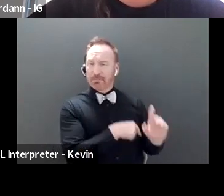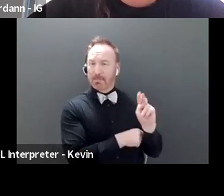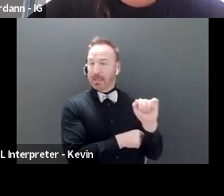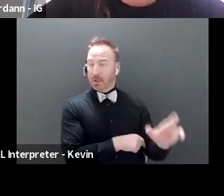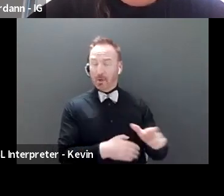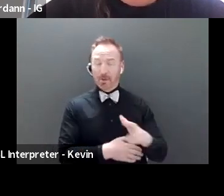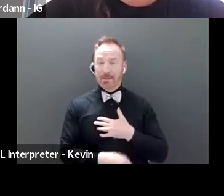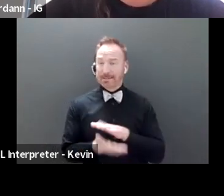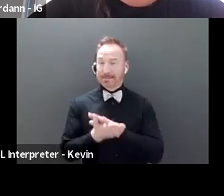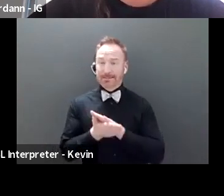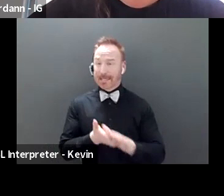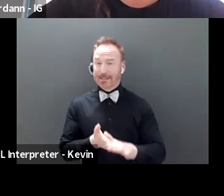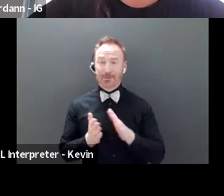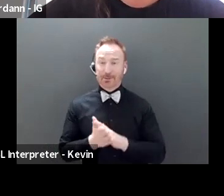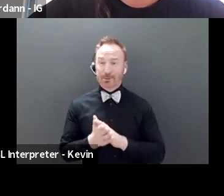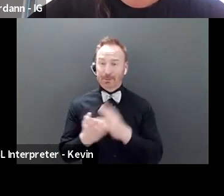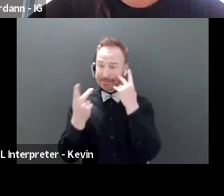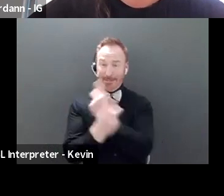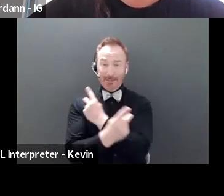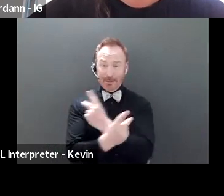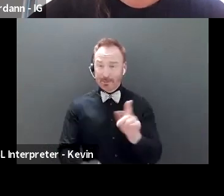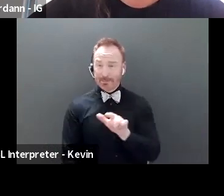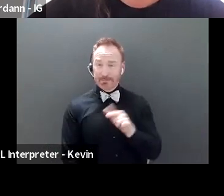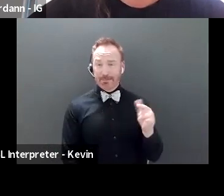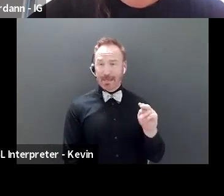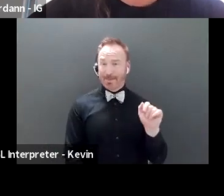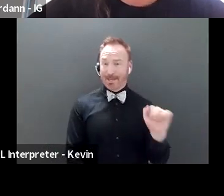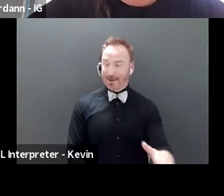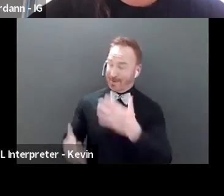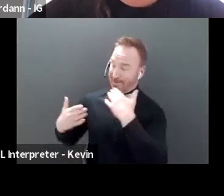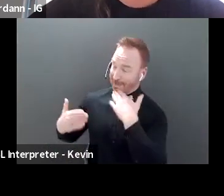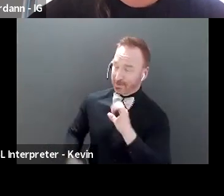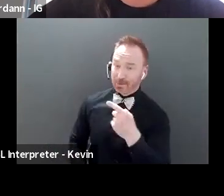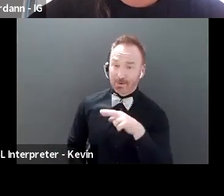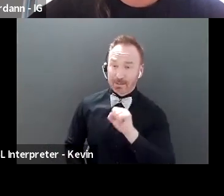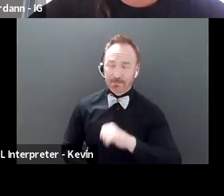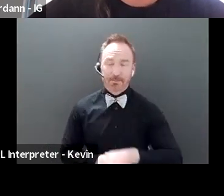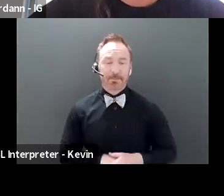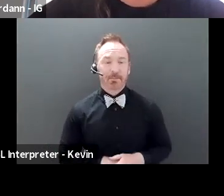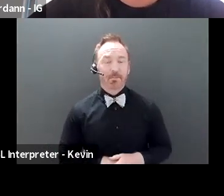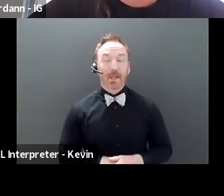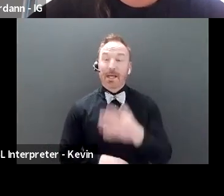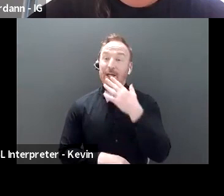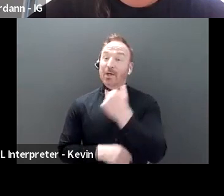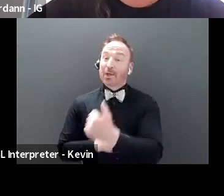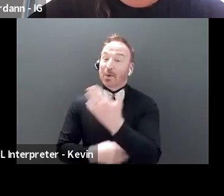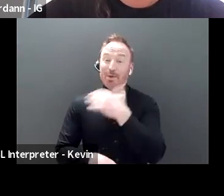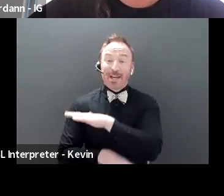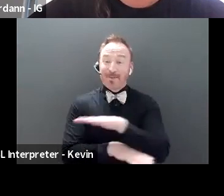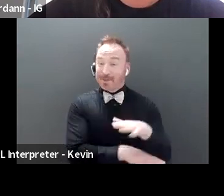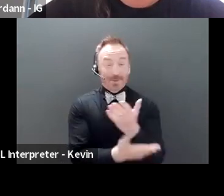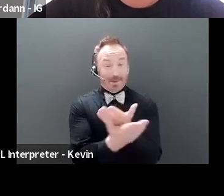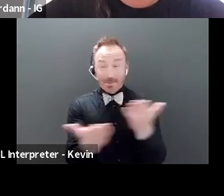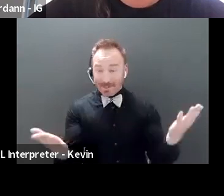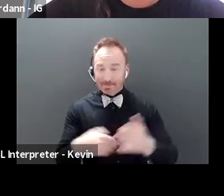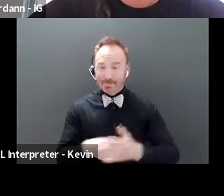everybody. And I guess with that, Amir, it's over to you. Thank you very much, Chris. And good morning, good afternoon, everyone. I'm